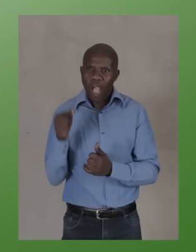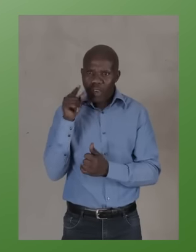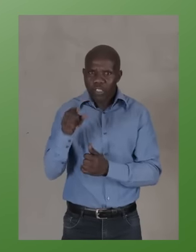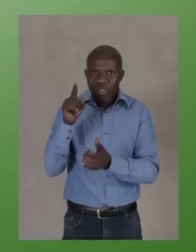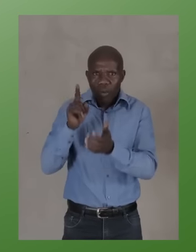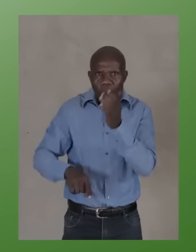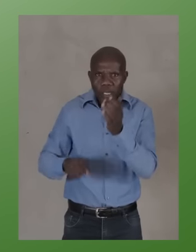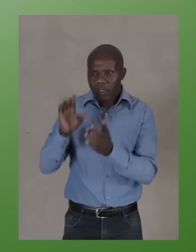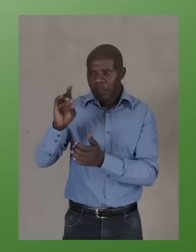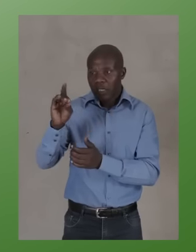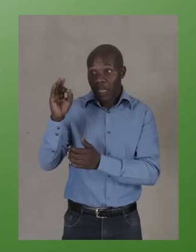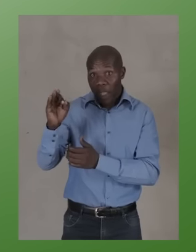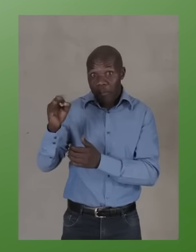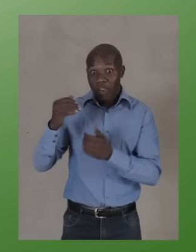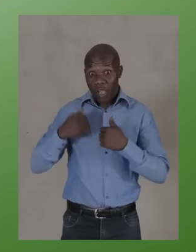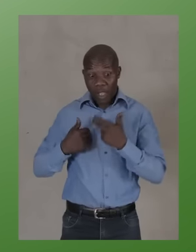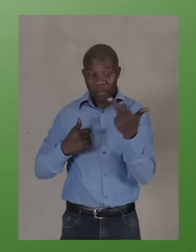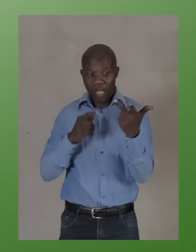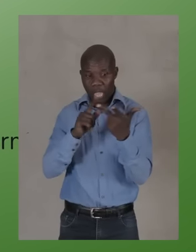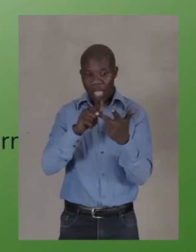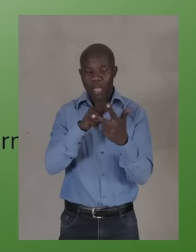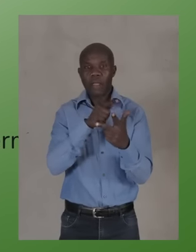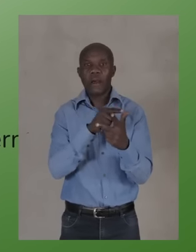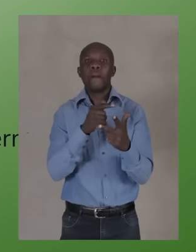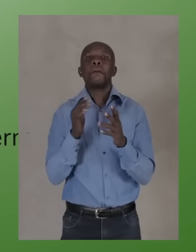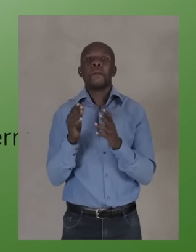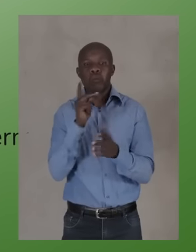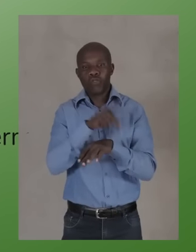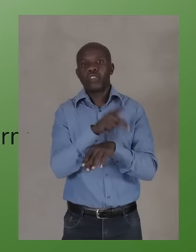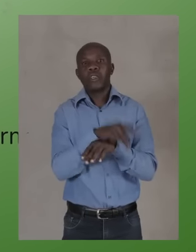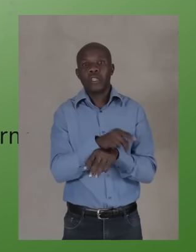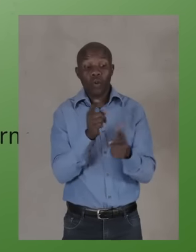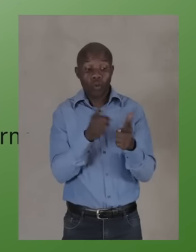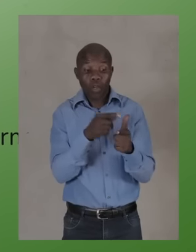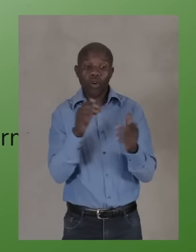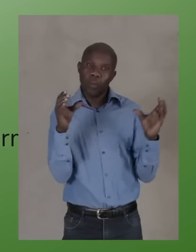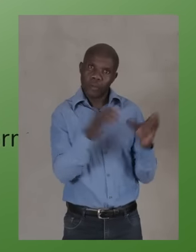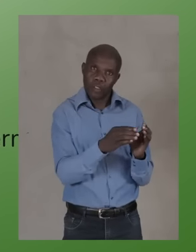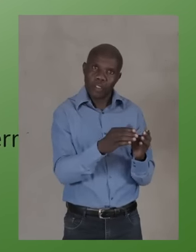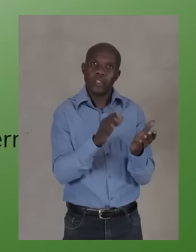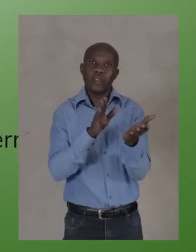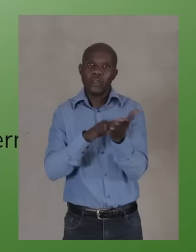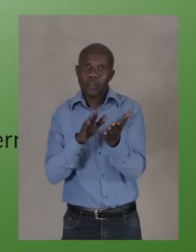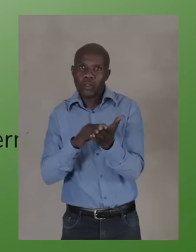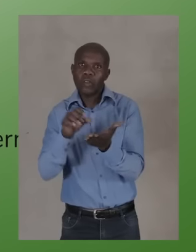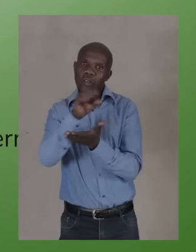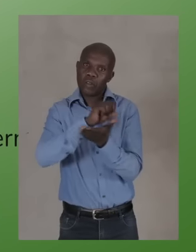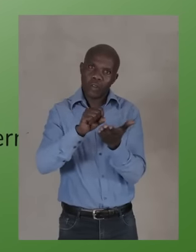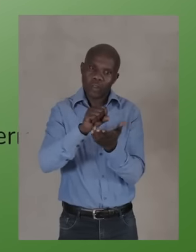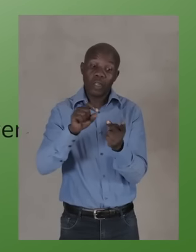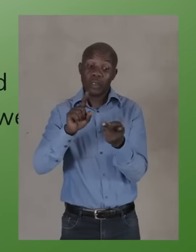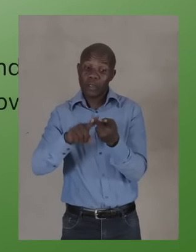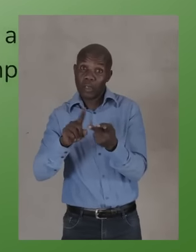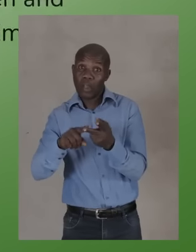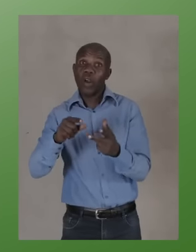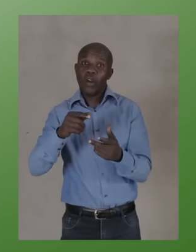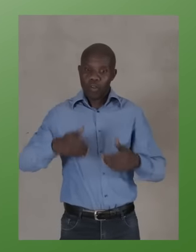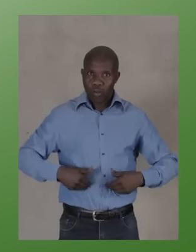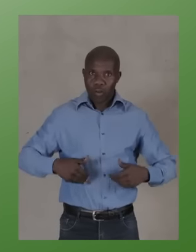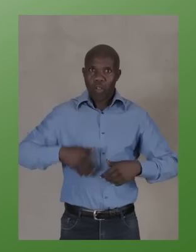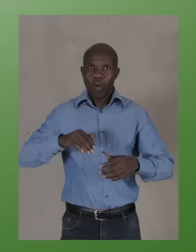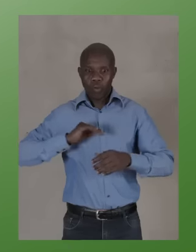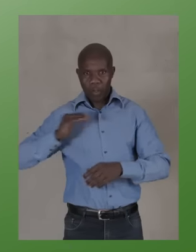of the CDF covers 3 specific areas: community projects, secondary boarding school and skills development bursaries,